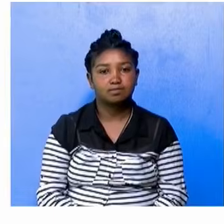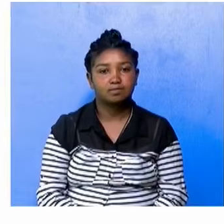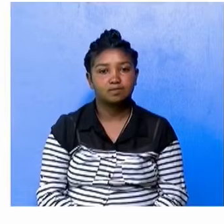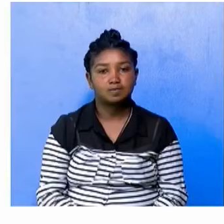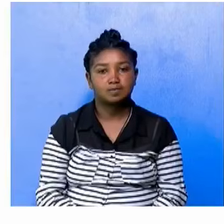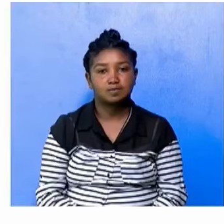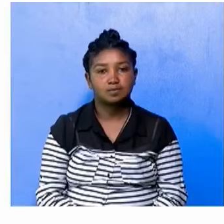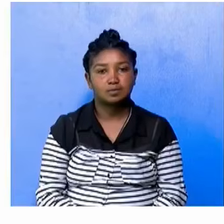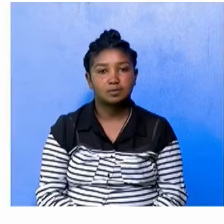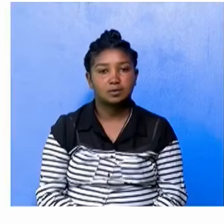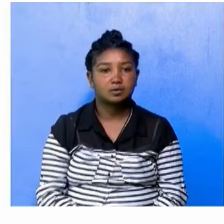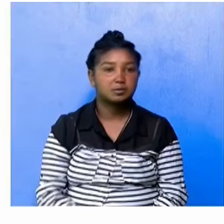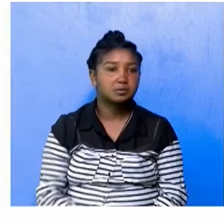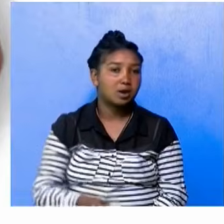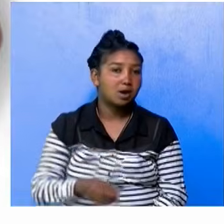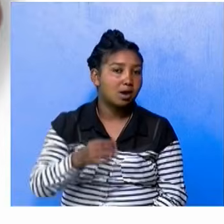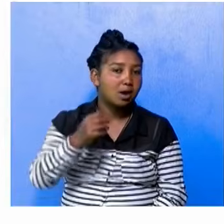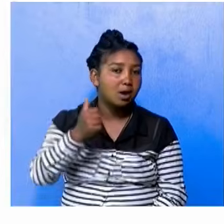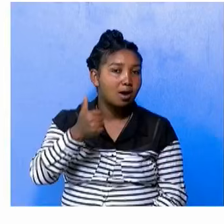Adama.